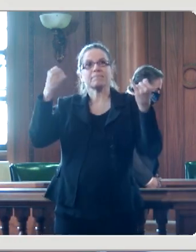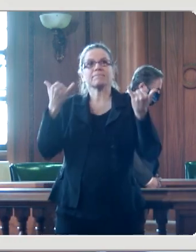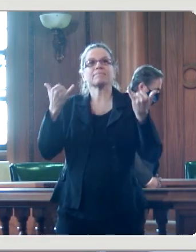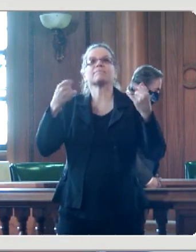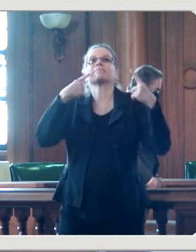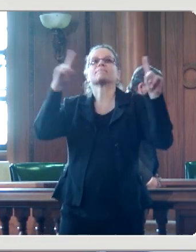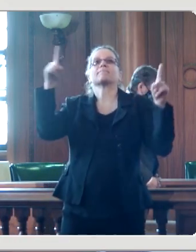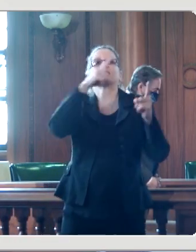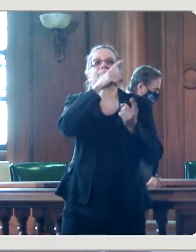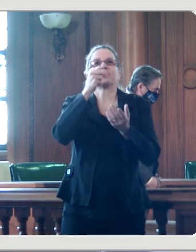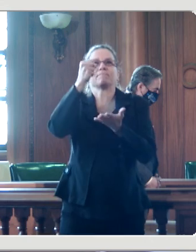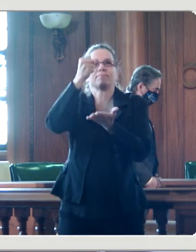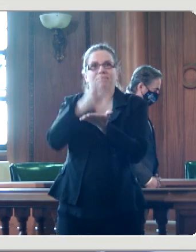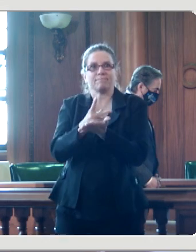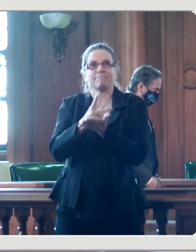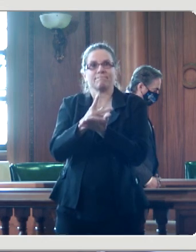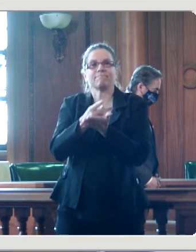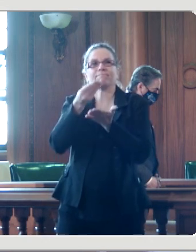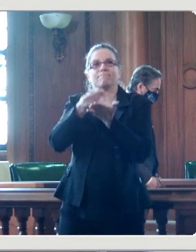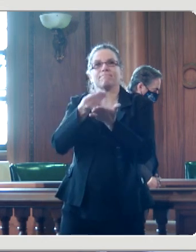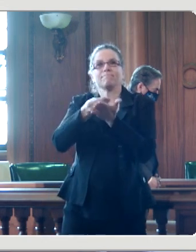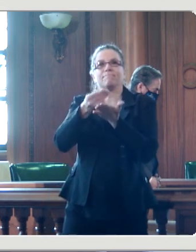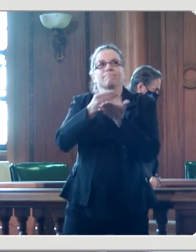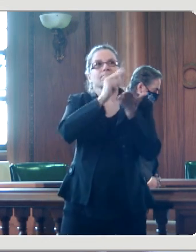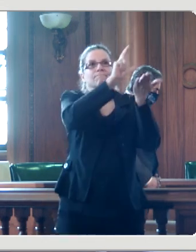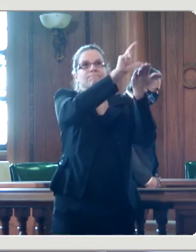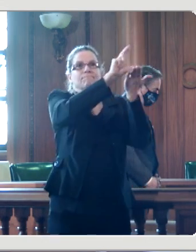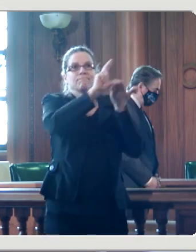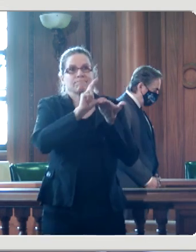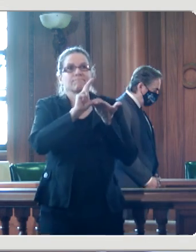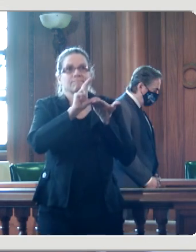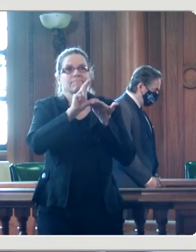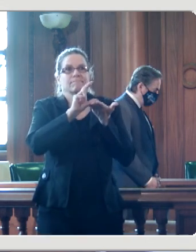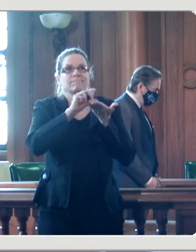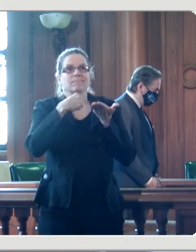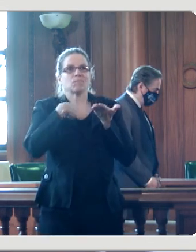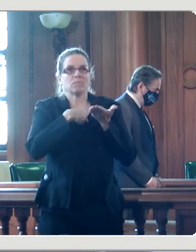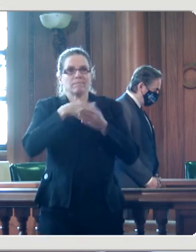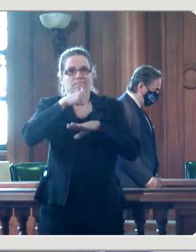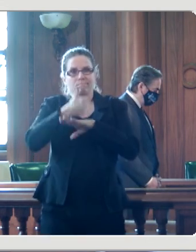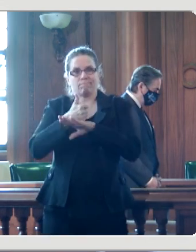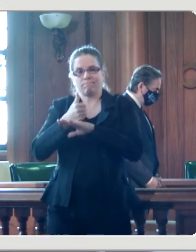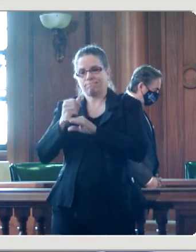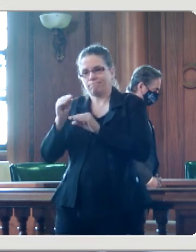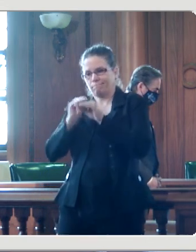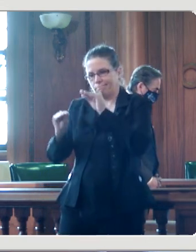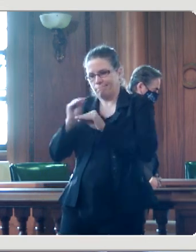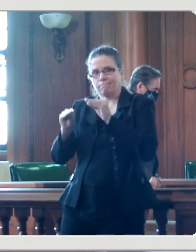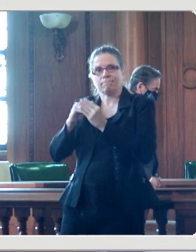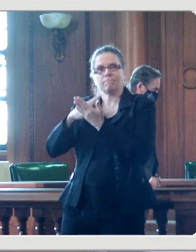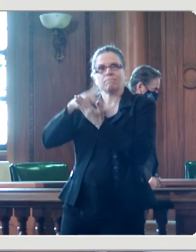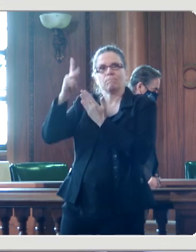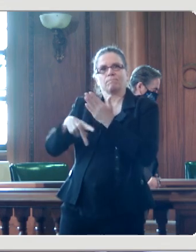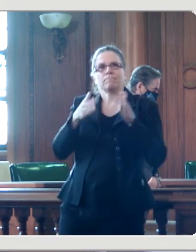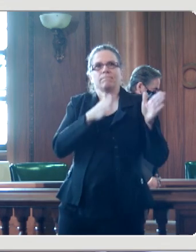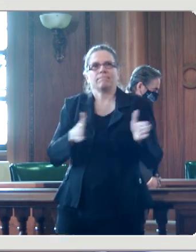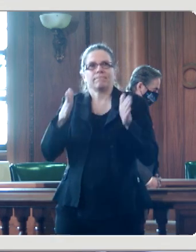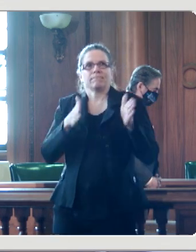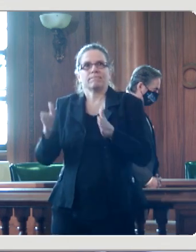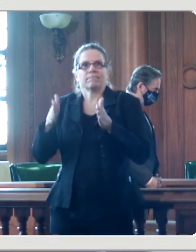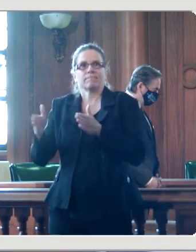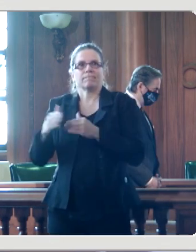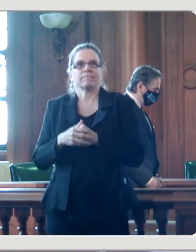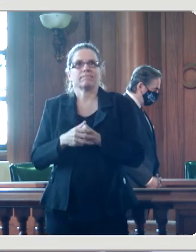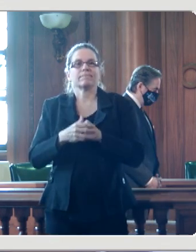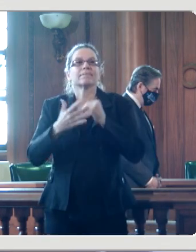We are formulating a program that will be providing enhanced technical assistance,